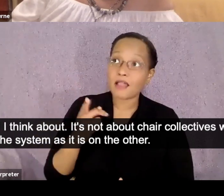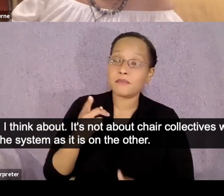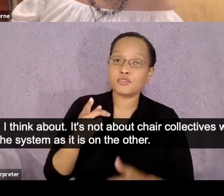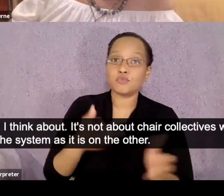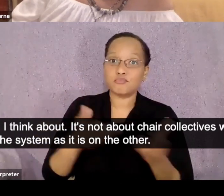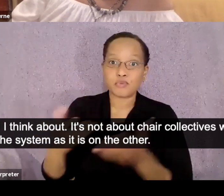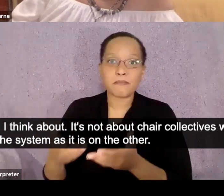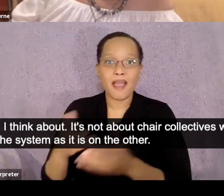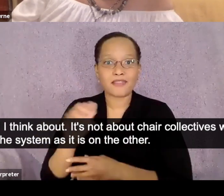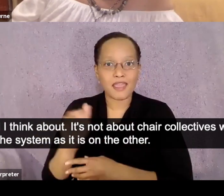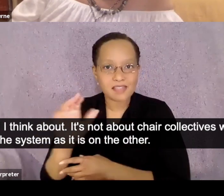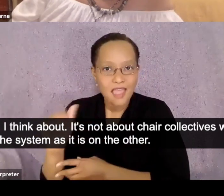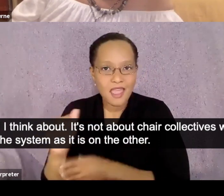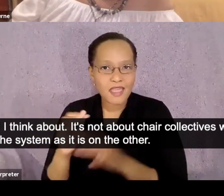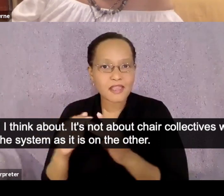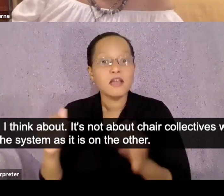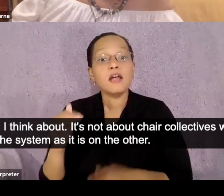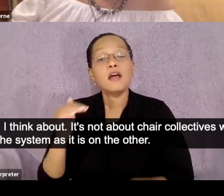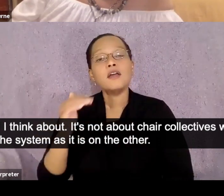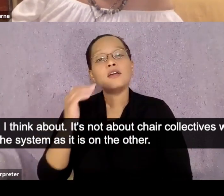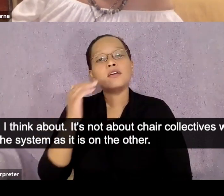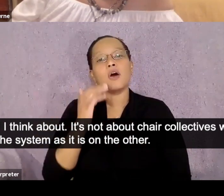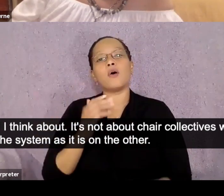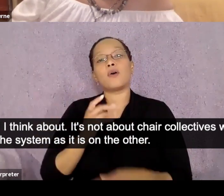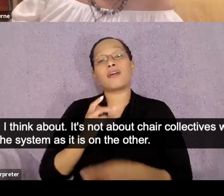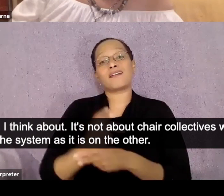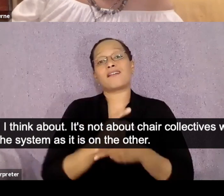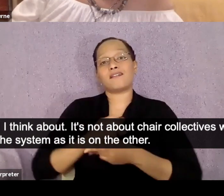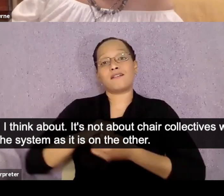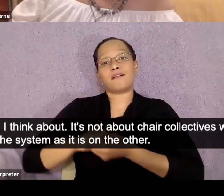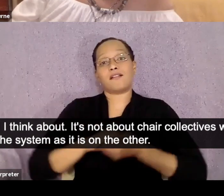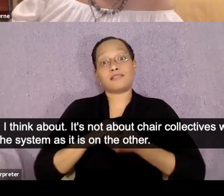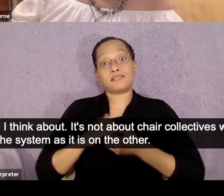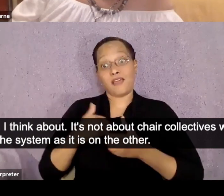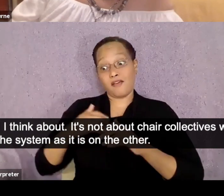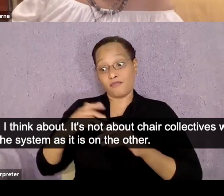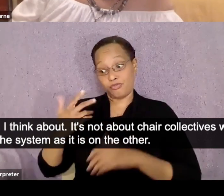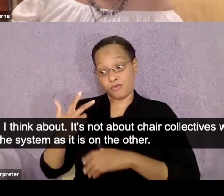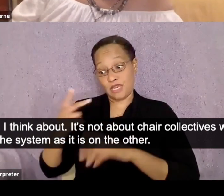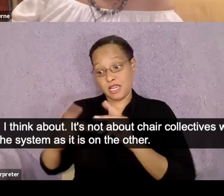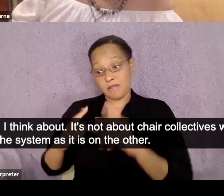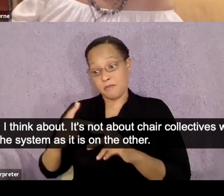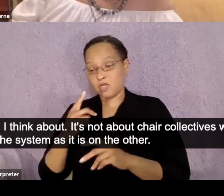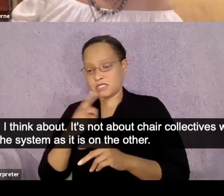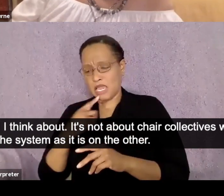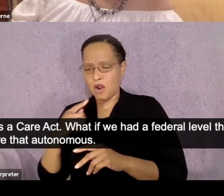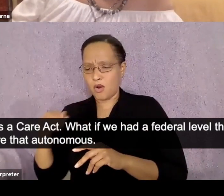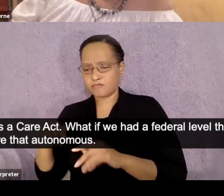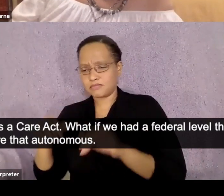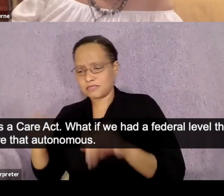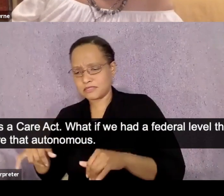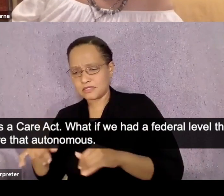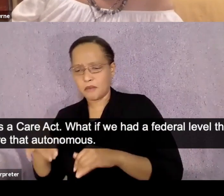think about, it's not about care collectives with 3 people on the one hand and staying with, the system as it is on the other. I'm